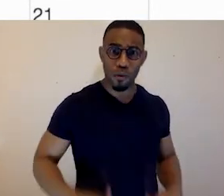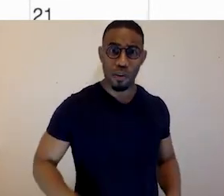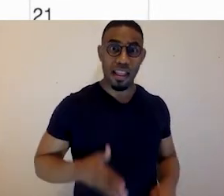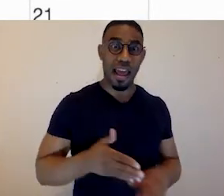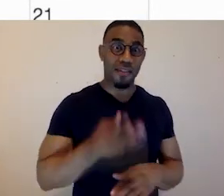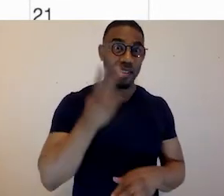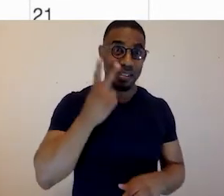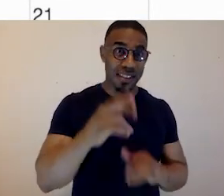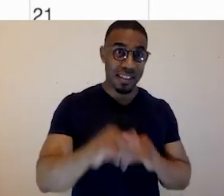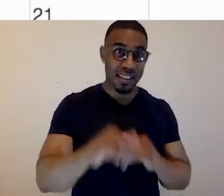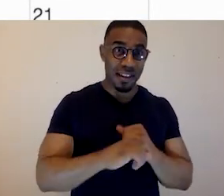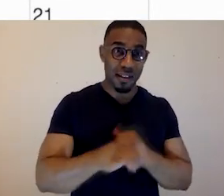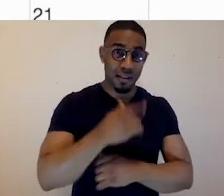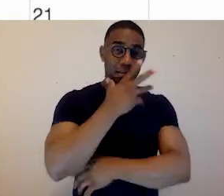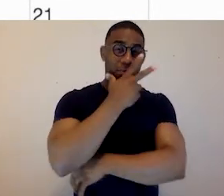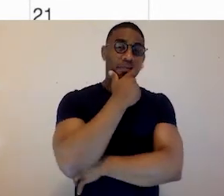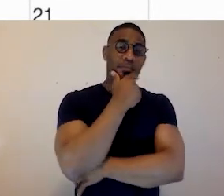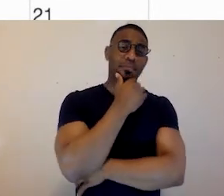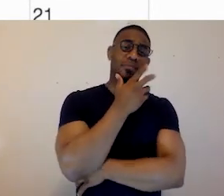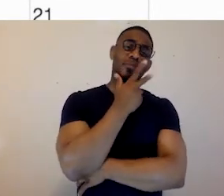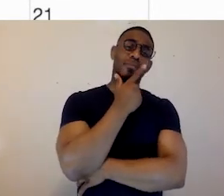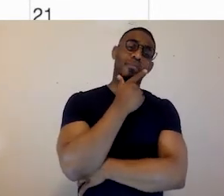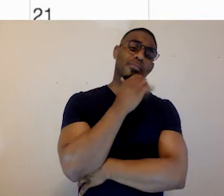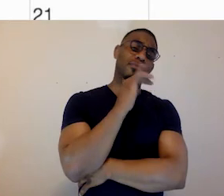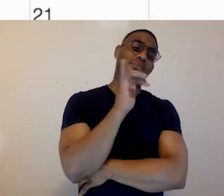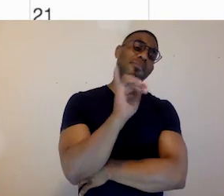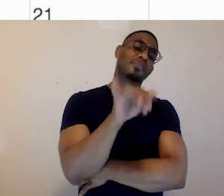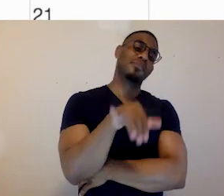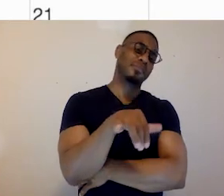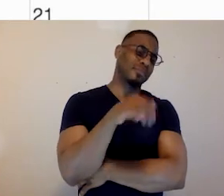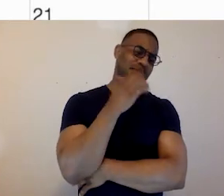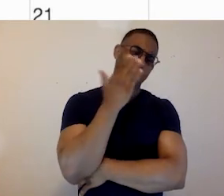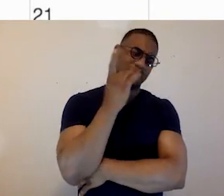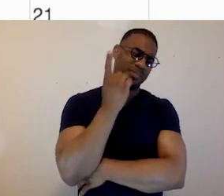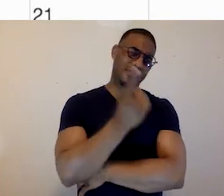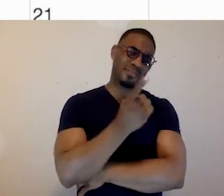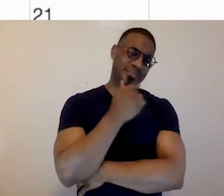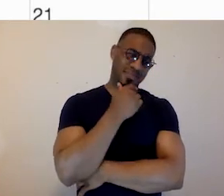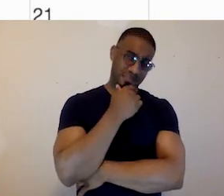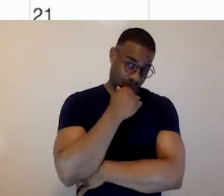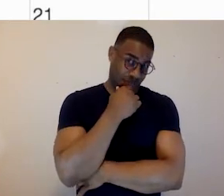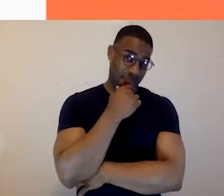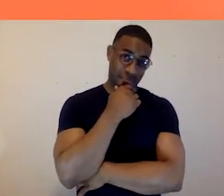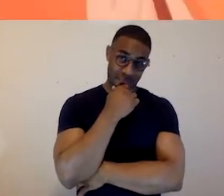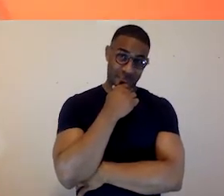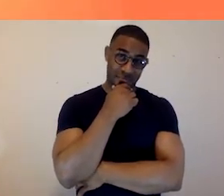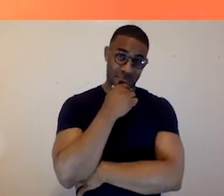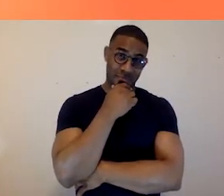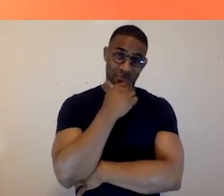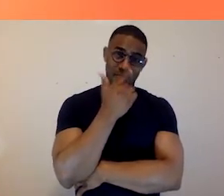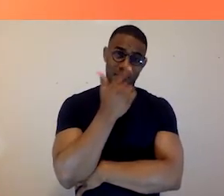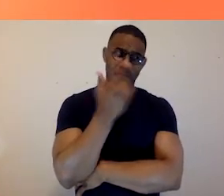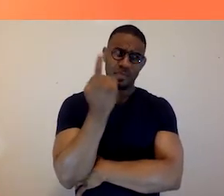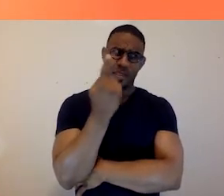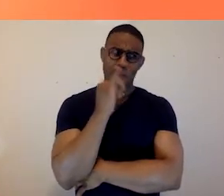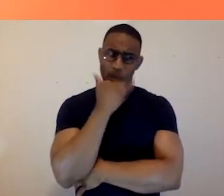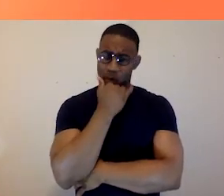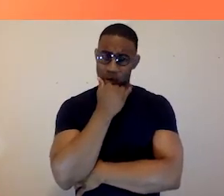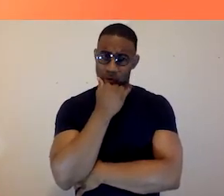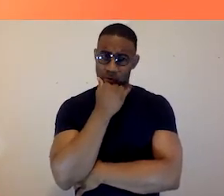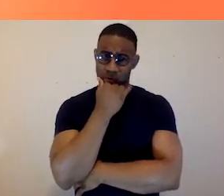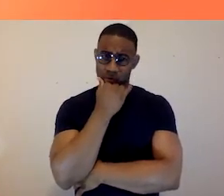after seeing that ad. So that doesn't seem right, you know? So something was